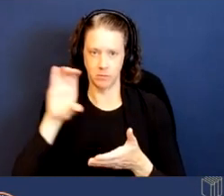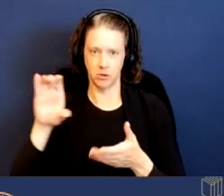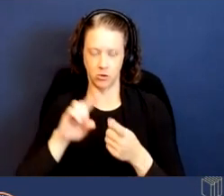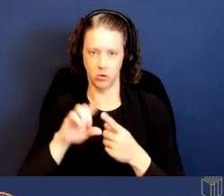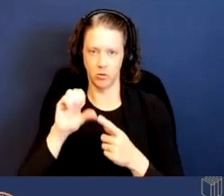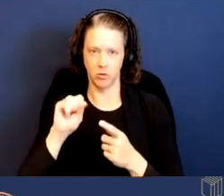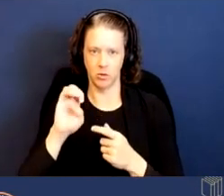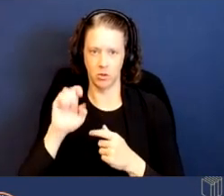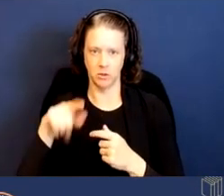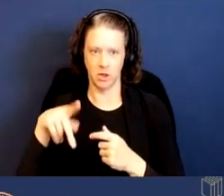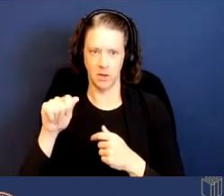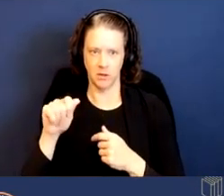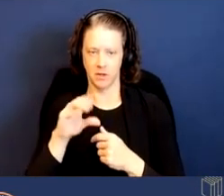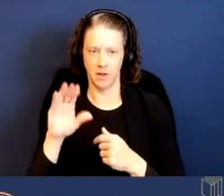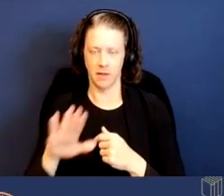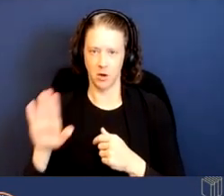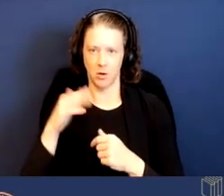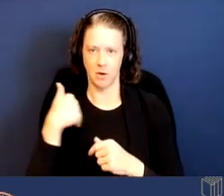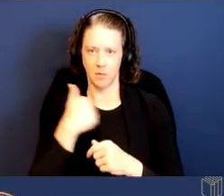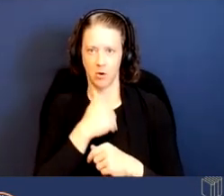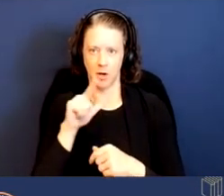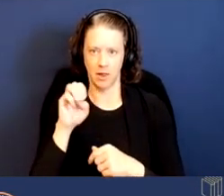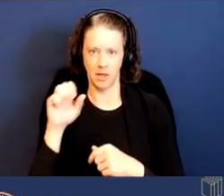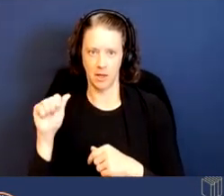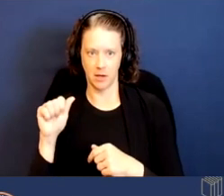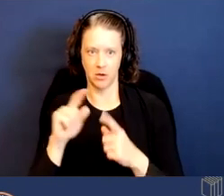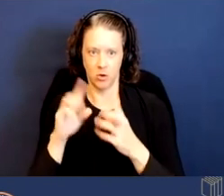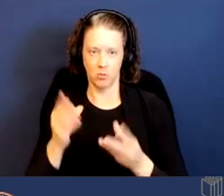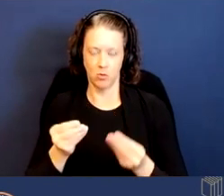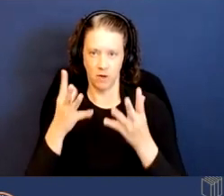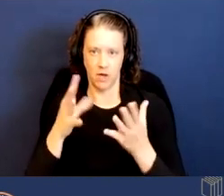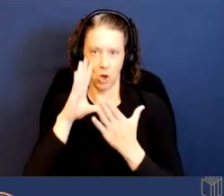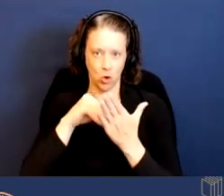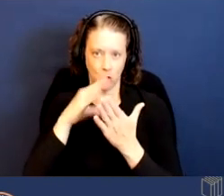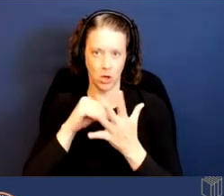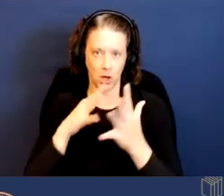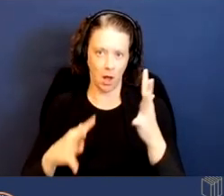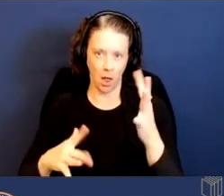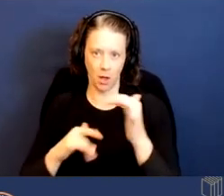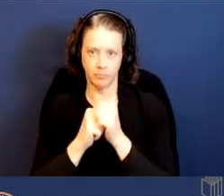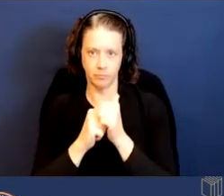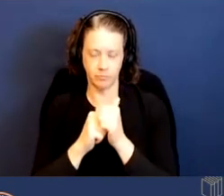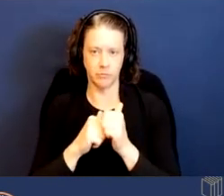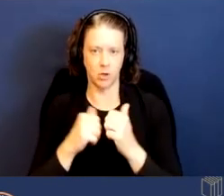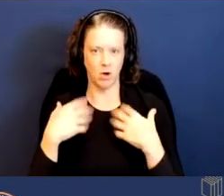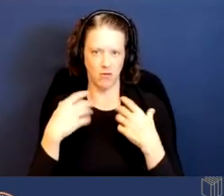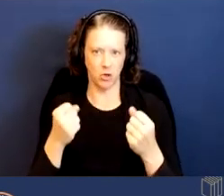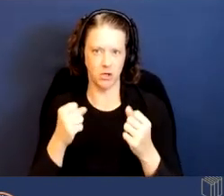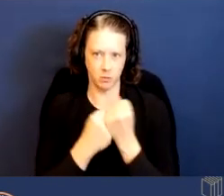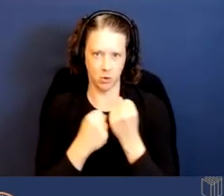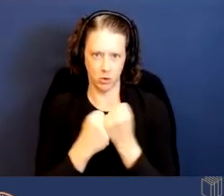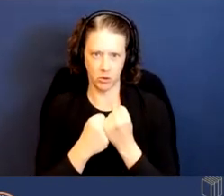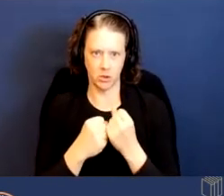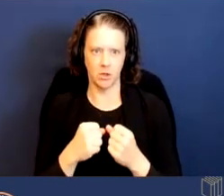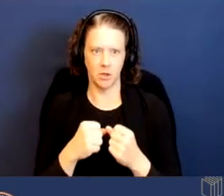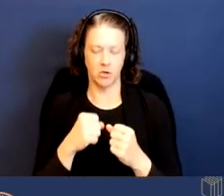for SELPAs and their member LEAs to provide learning recovery support. And so again, looking